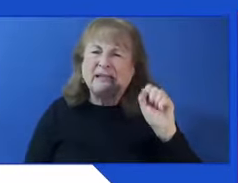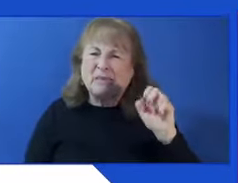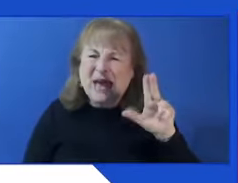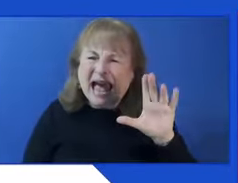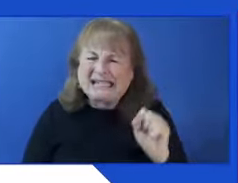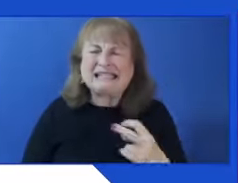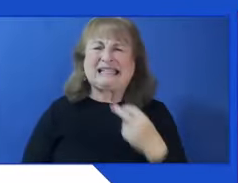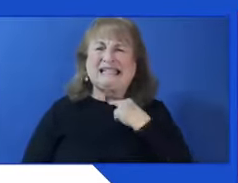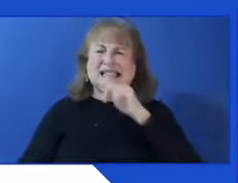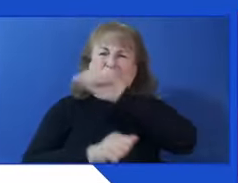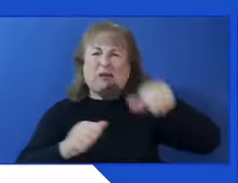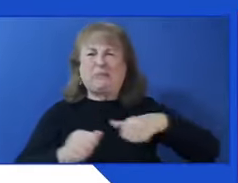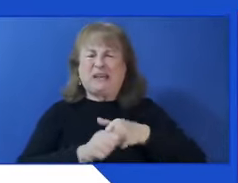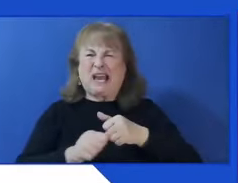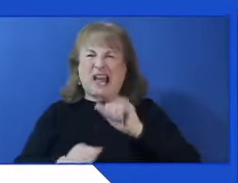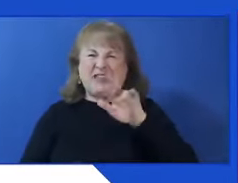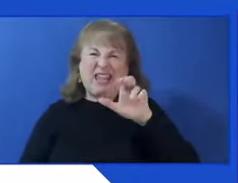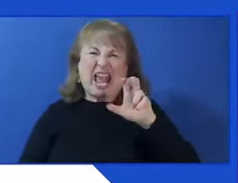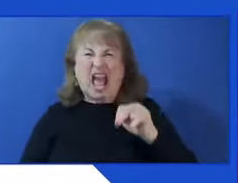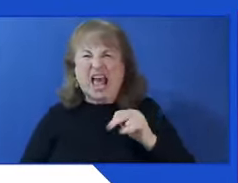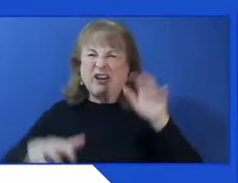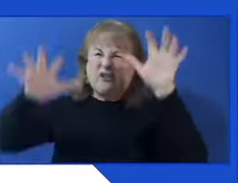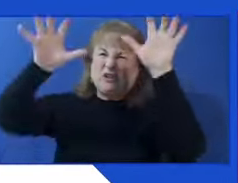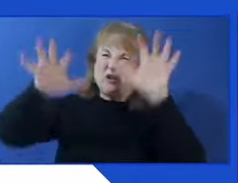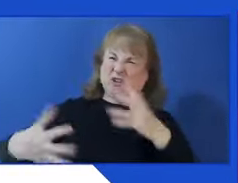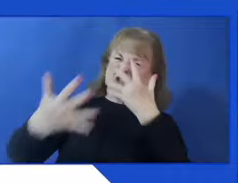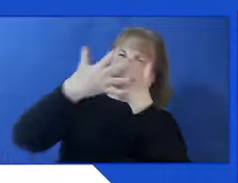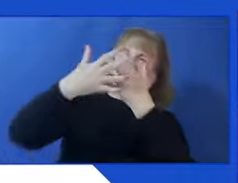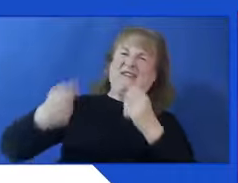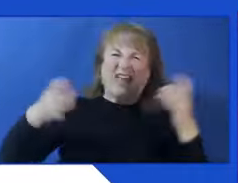an iron curtain of hate.